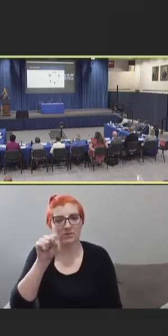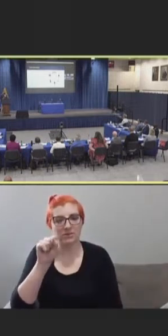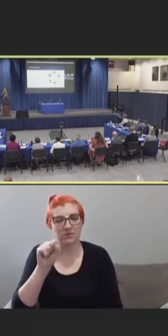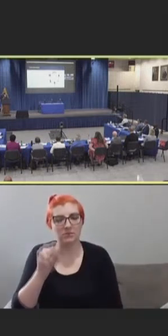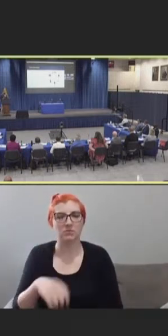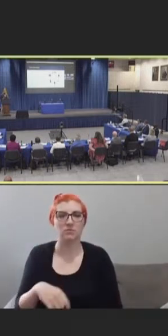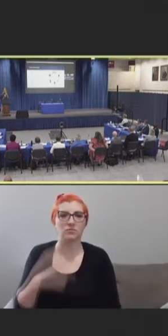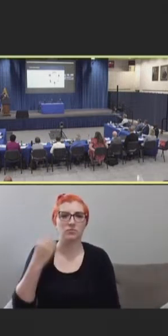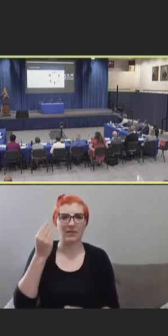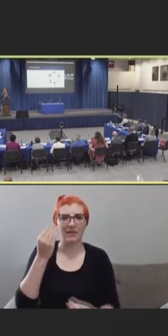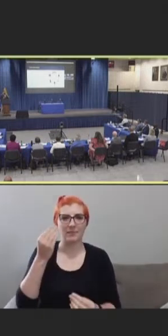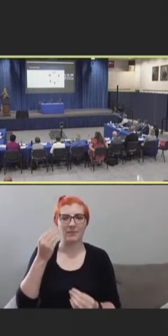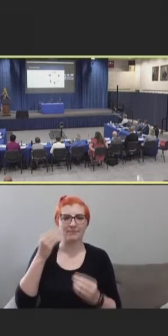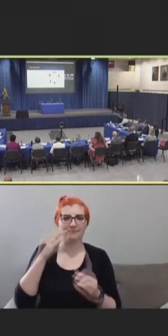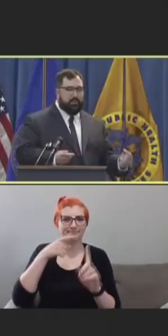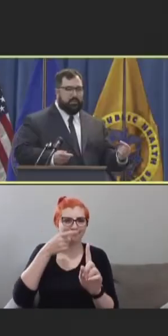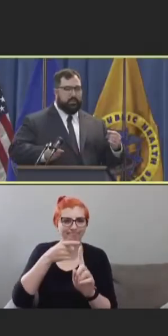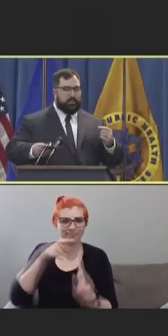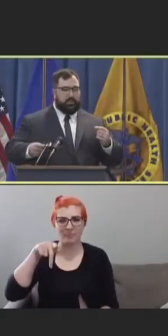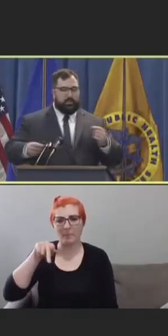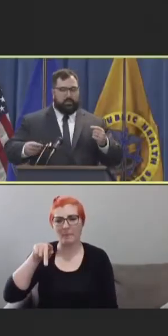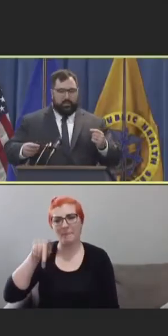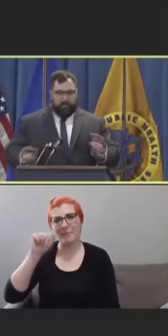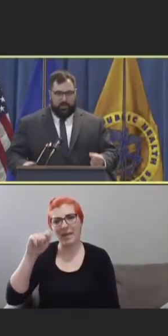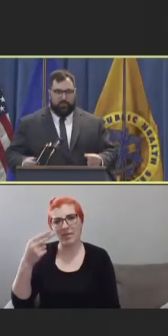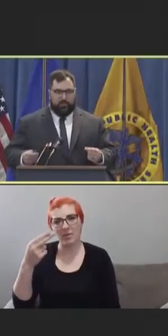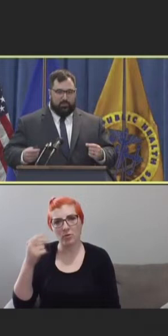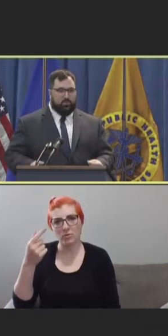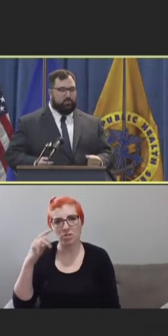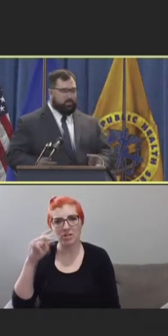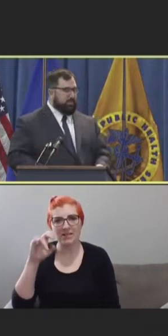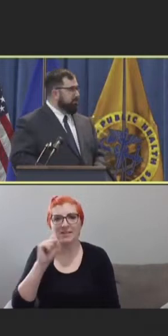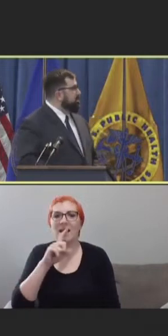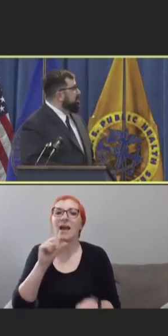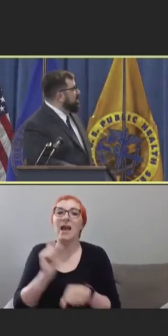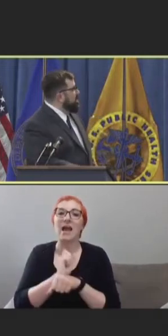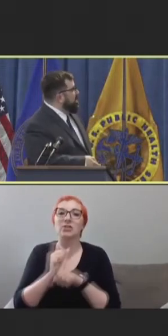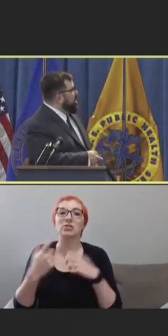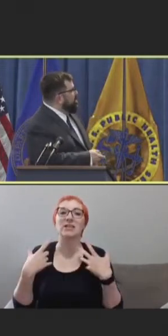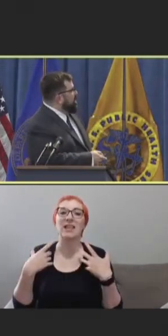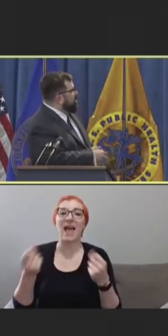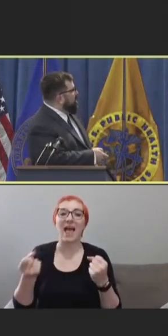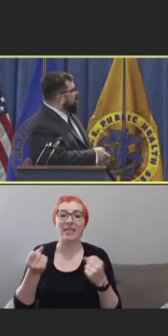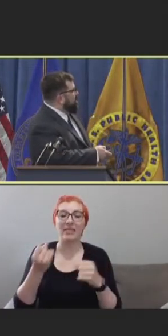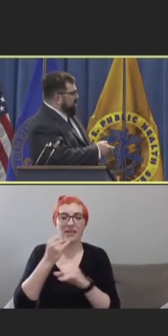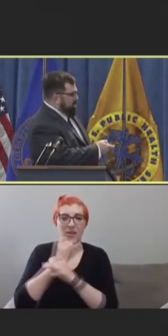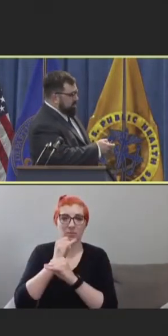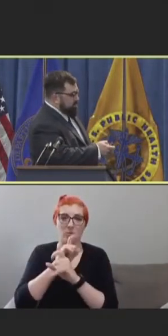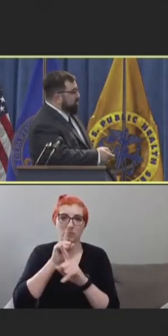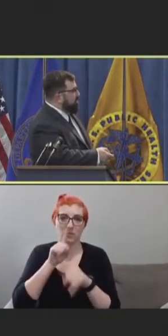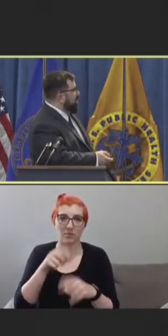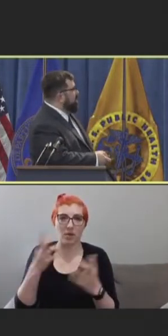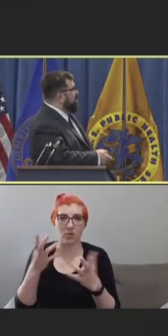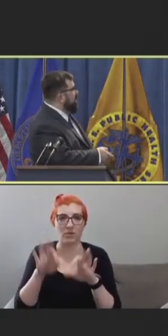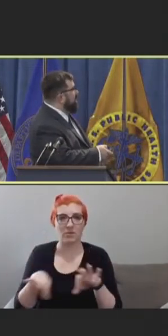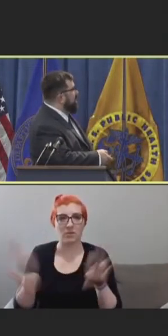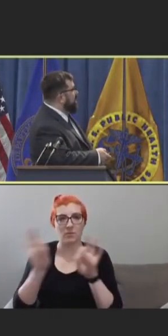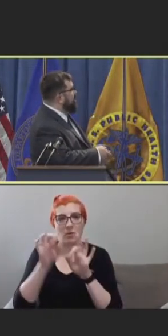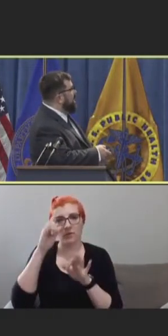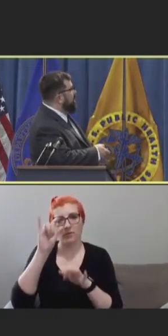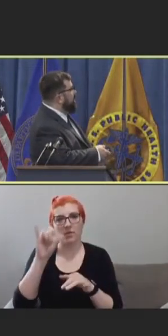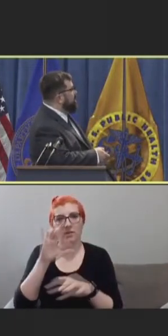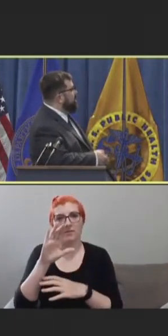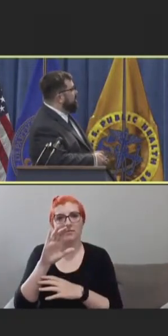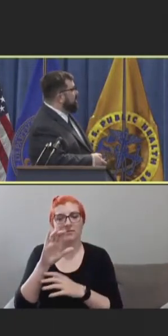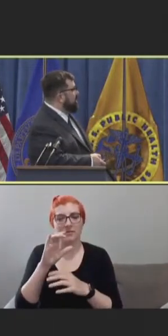targeting pathogens, but they're actually targeting the healthy immune response. And what's important in the immune cells that